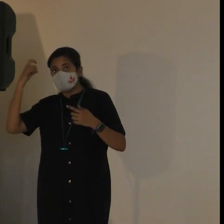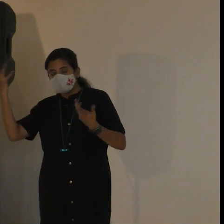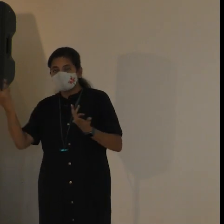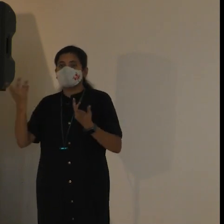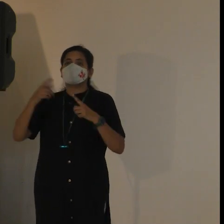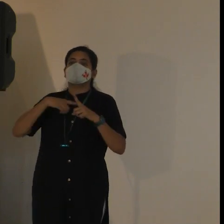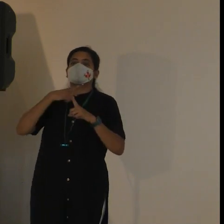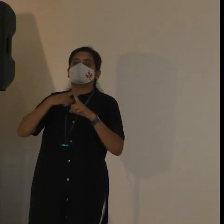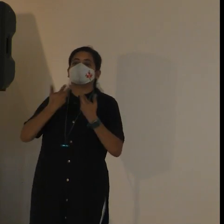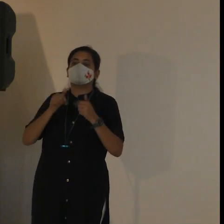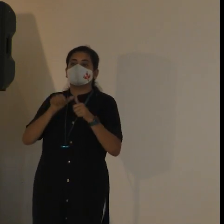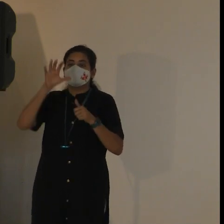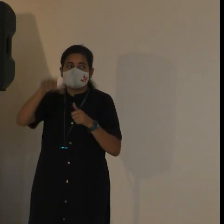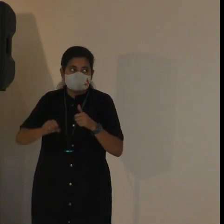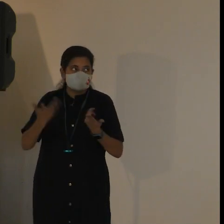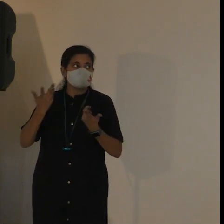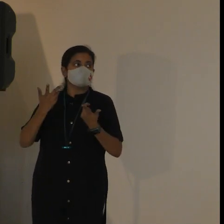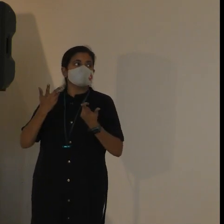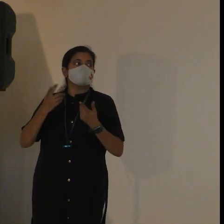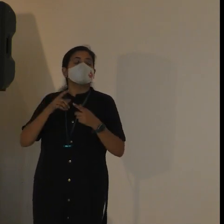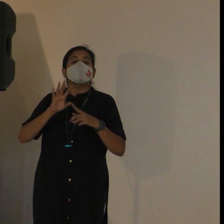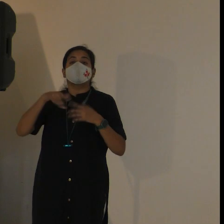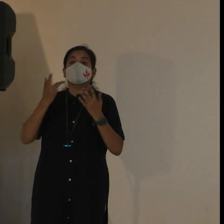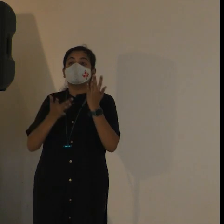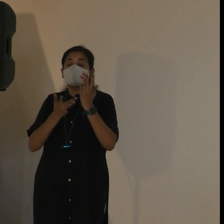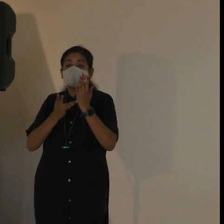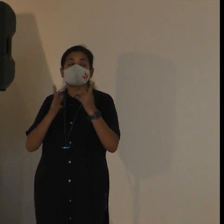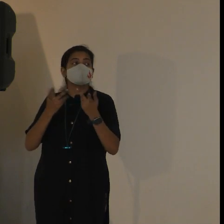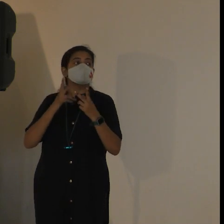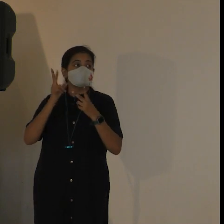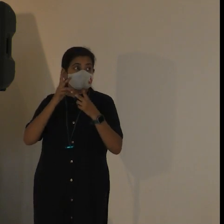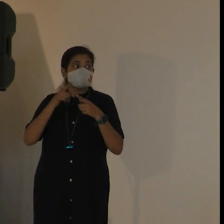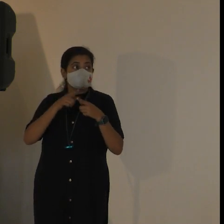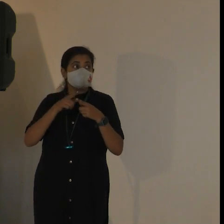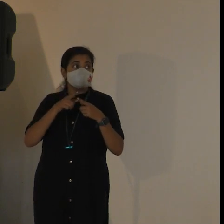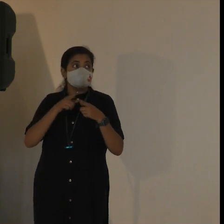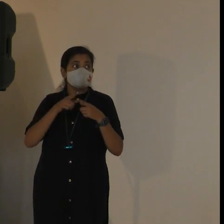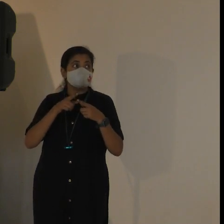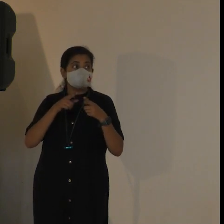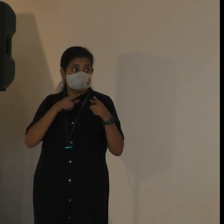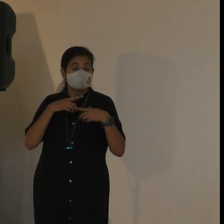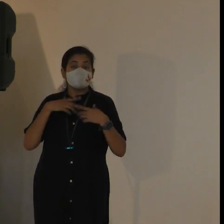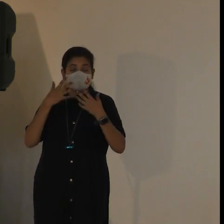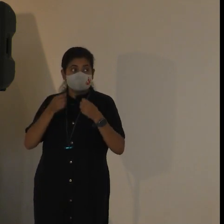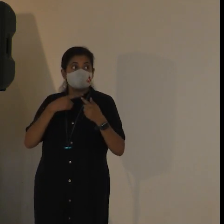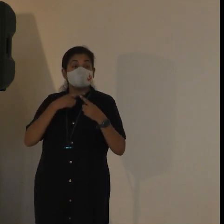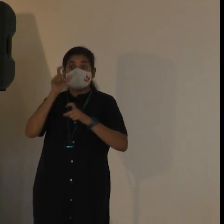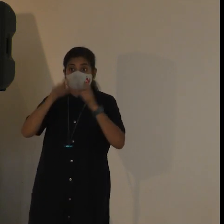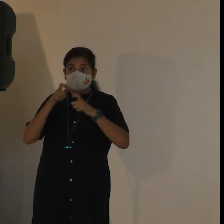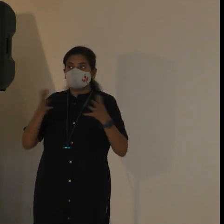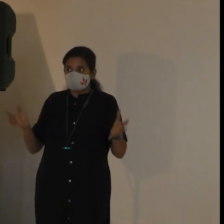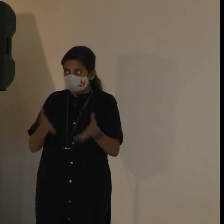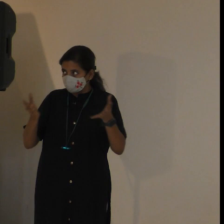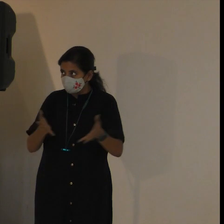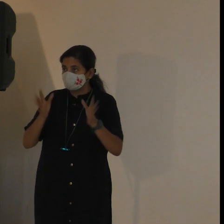and outreach without urging technology into our conversation, as you said, right? Yeah, so basically it's encouraging people to